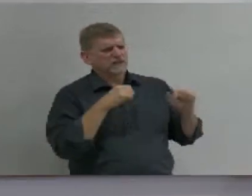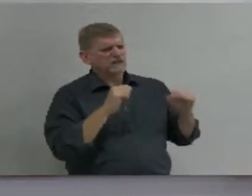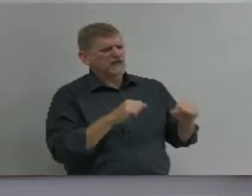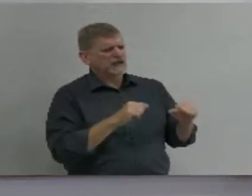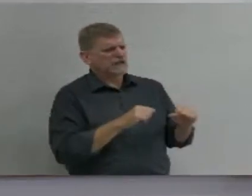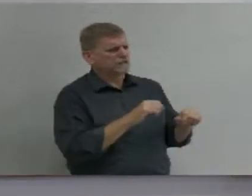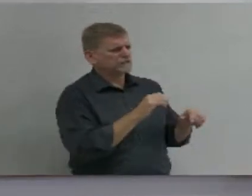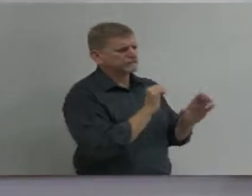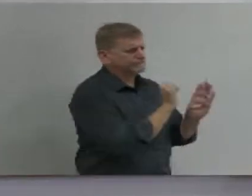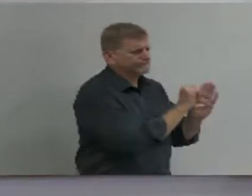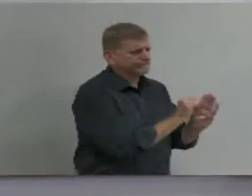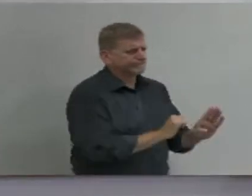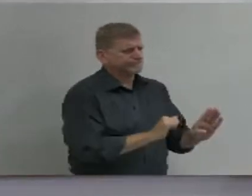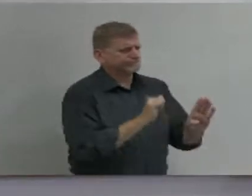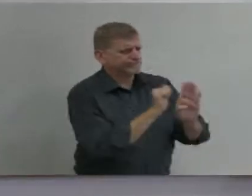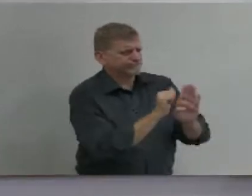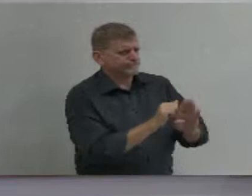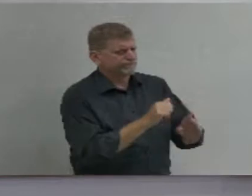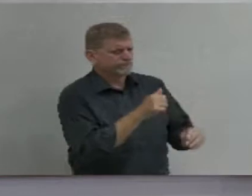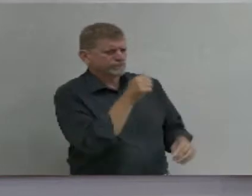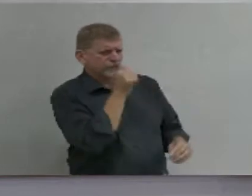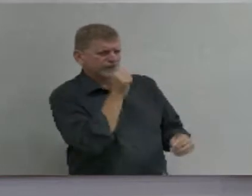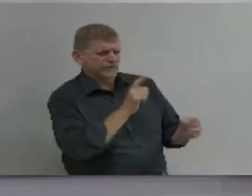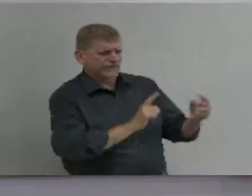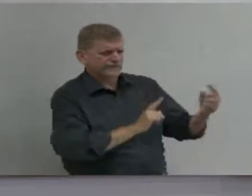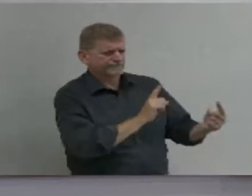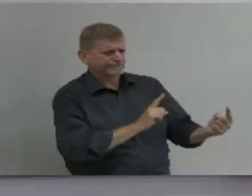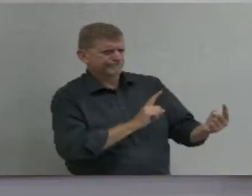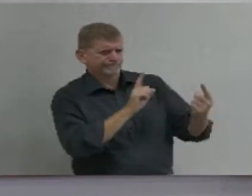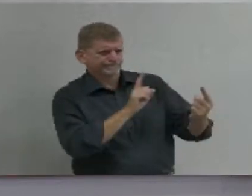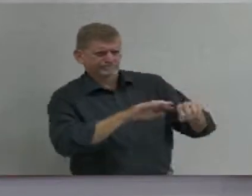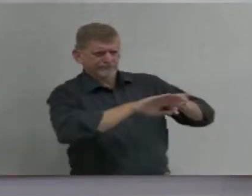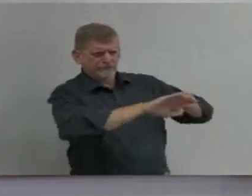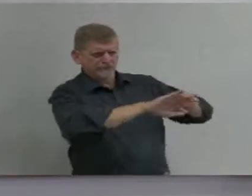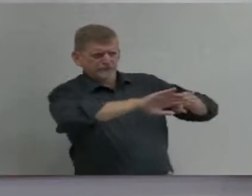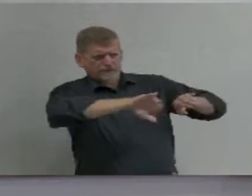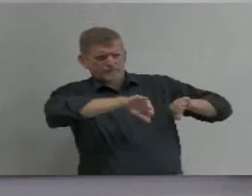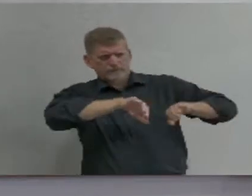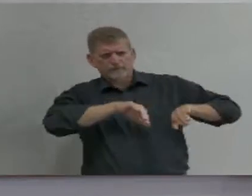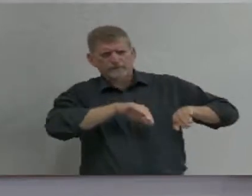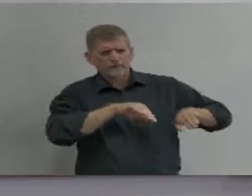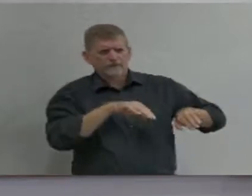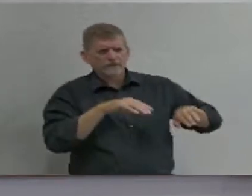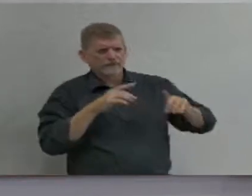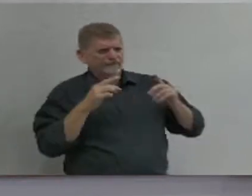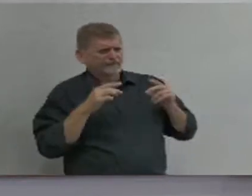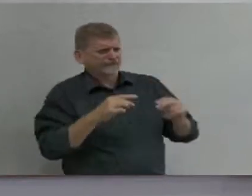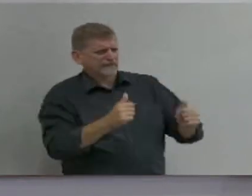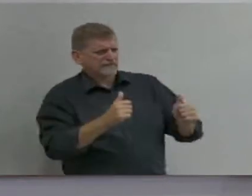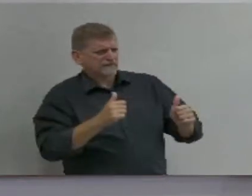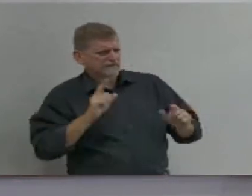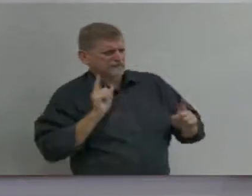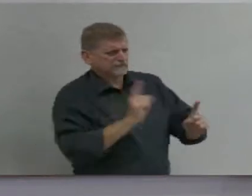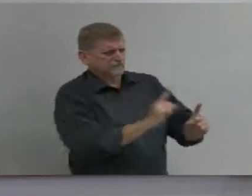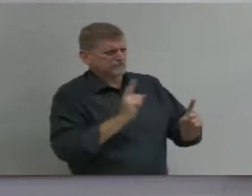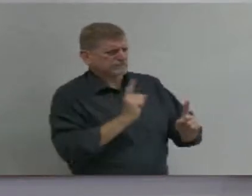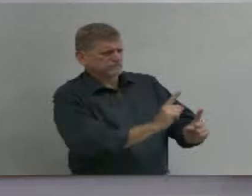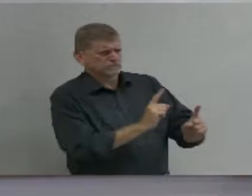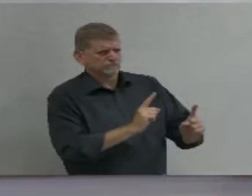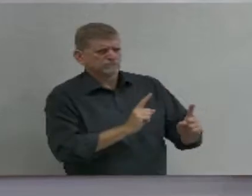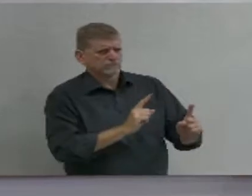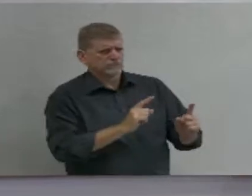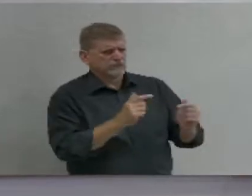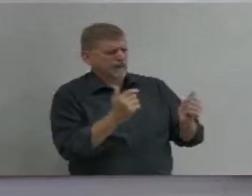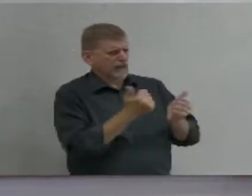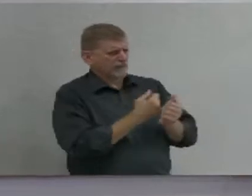if there's any aberrancy in behavior, we can go ahead and take care of it quickly because we have folks on site. Thank you.